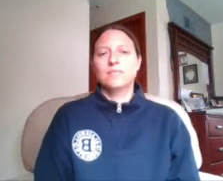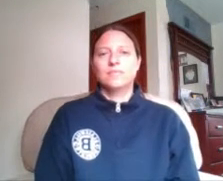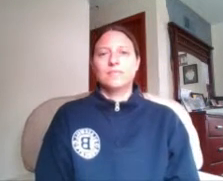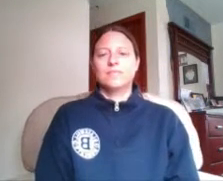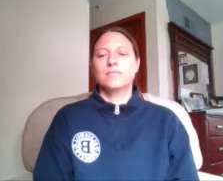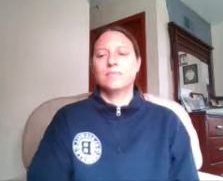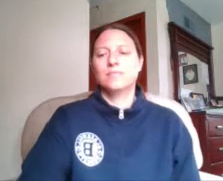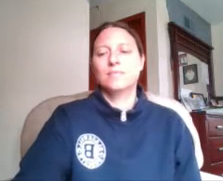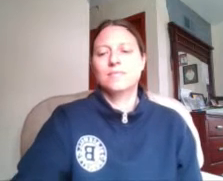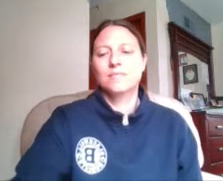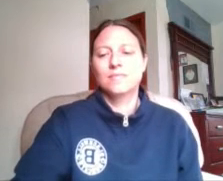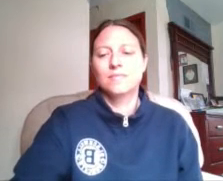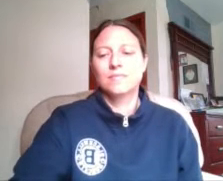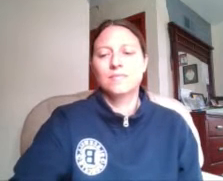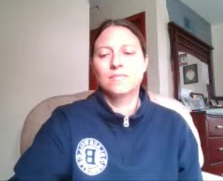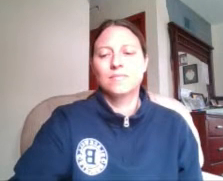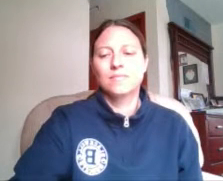measures of center.